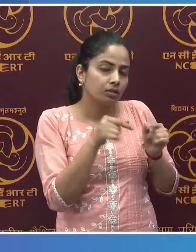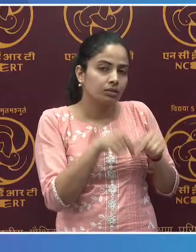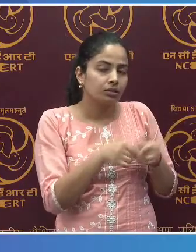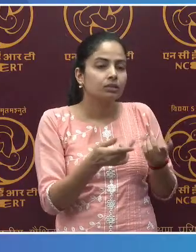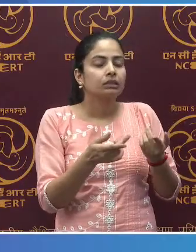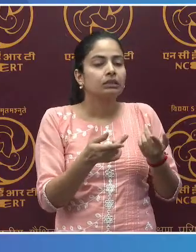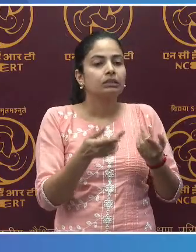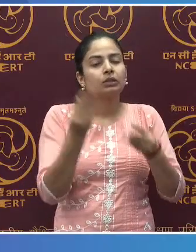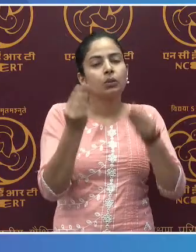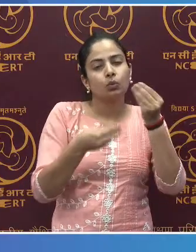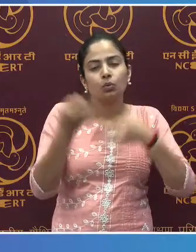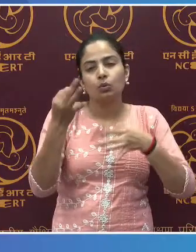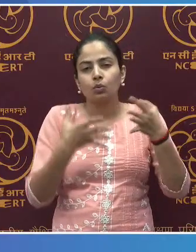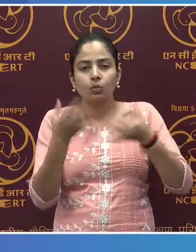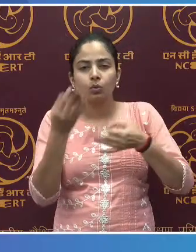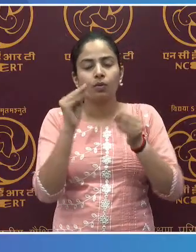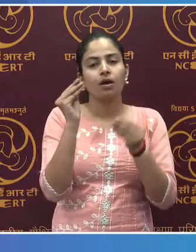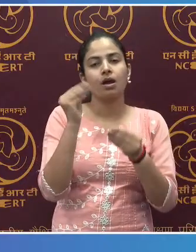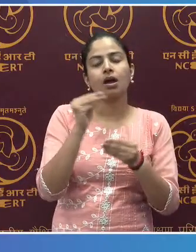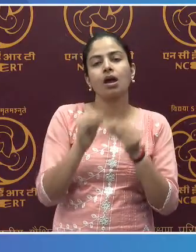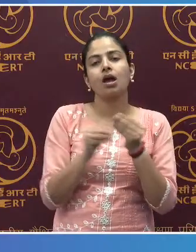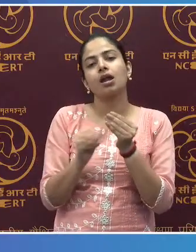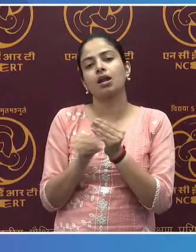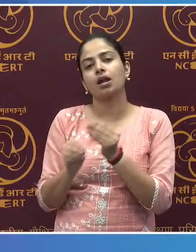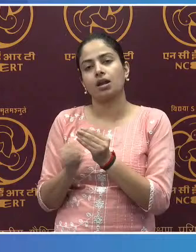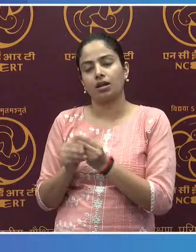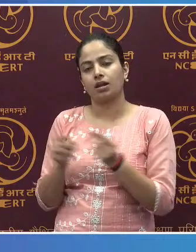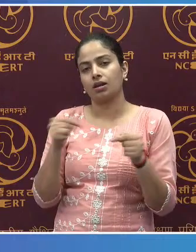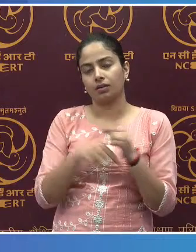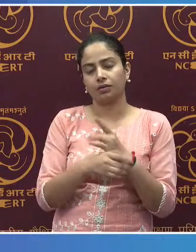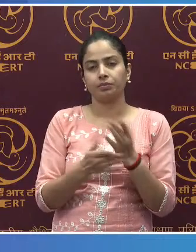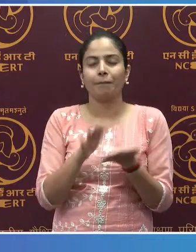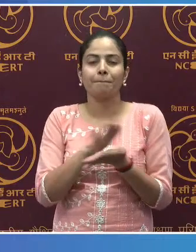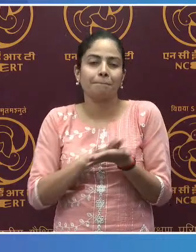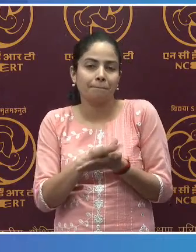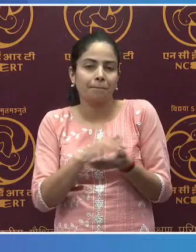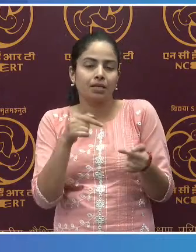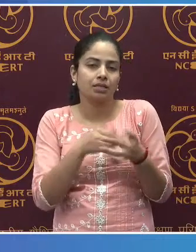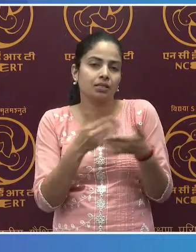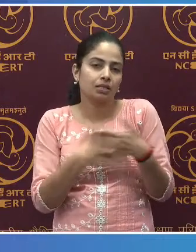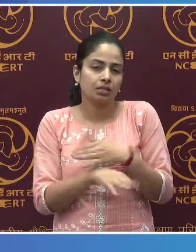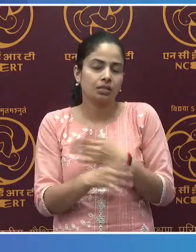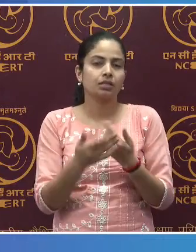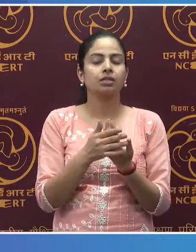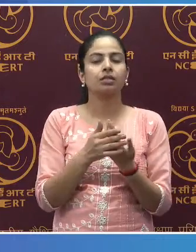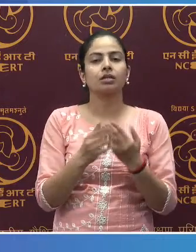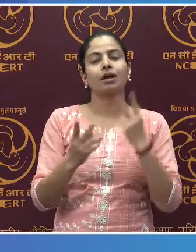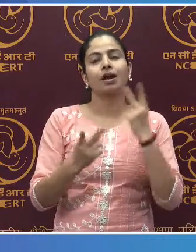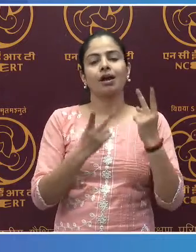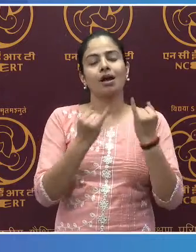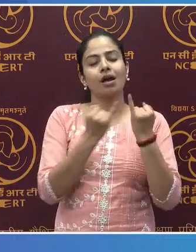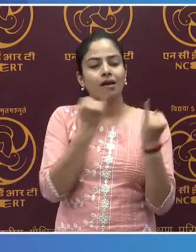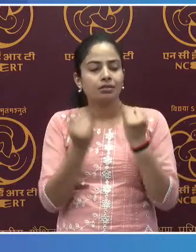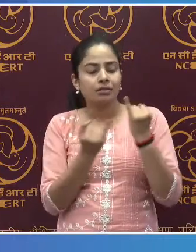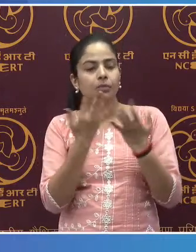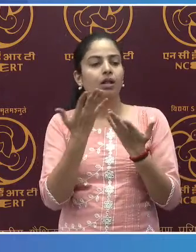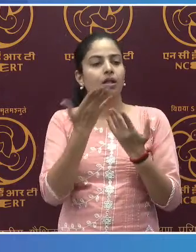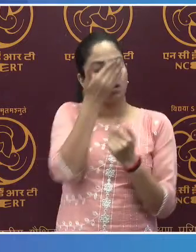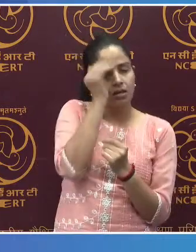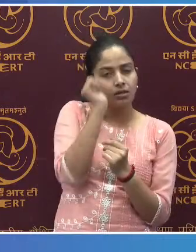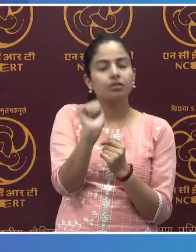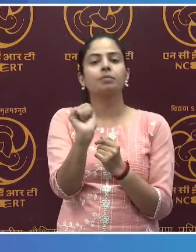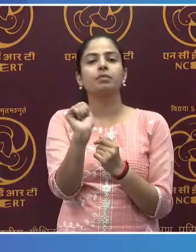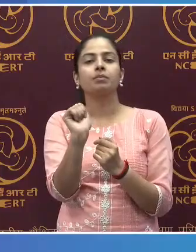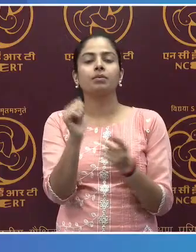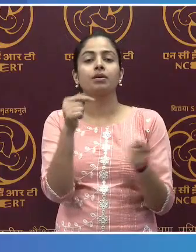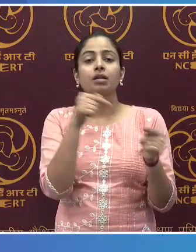explore, let's about the thing, let's remember these are given, and basically that, you know, let's explore, think about it, let's remember